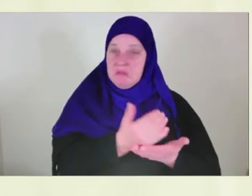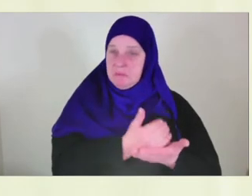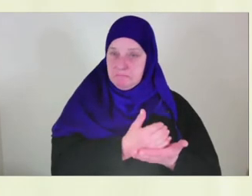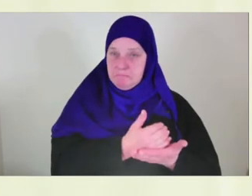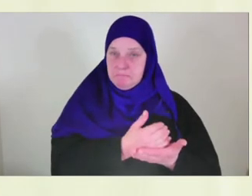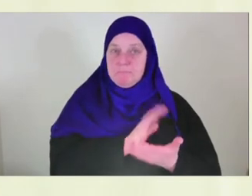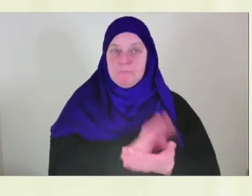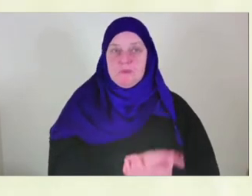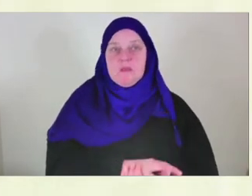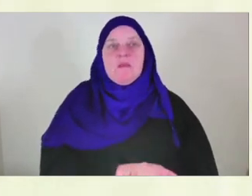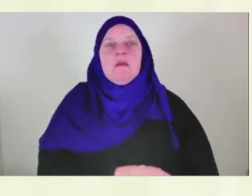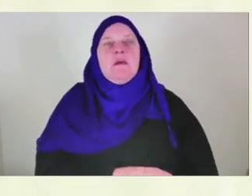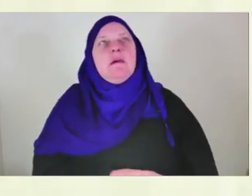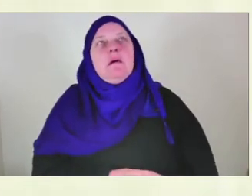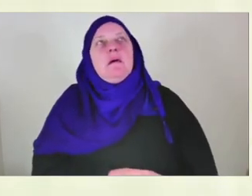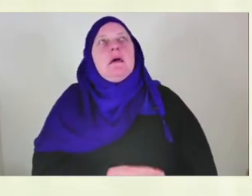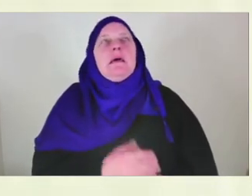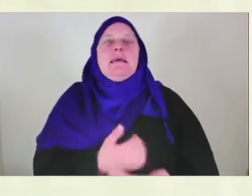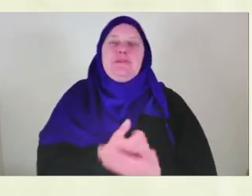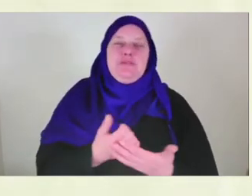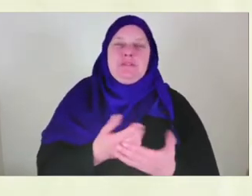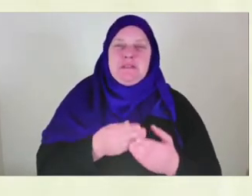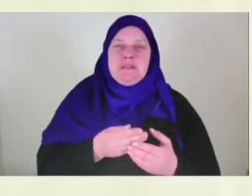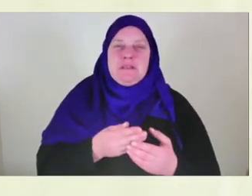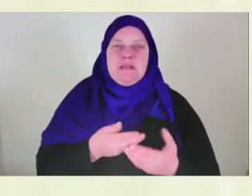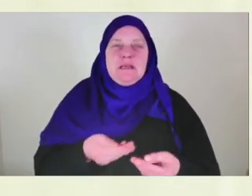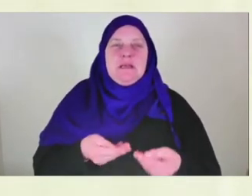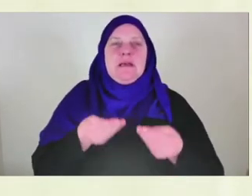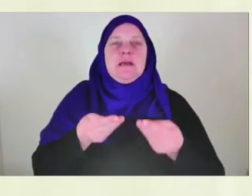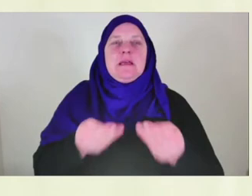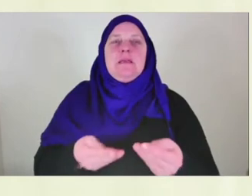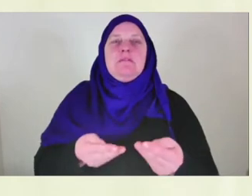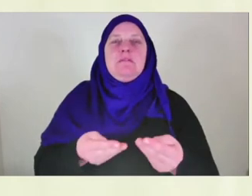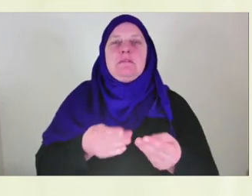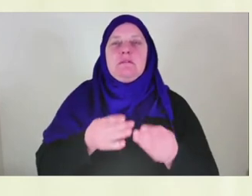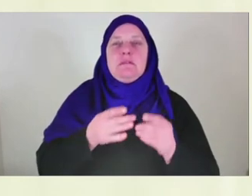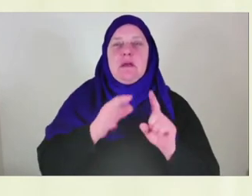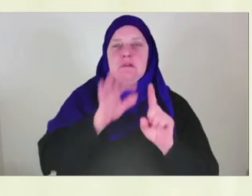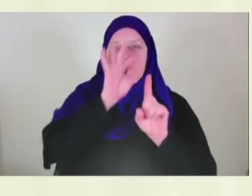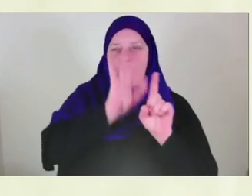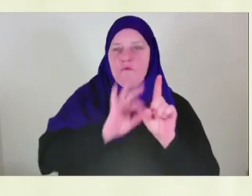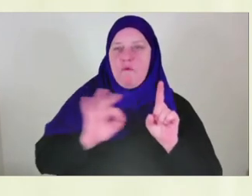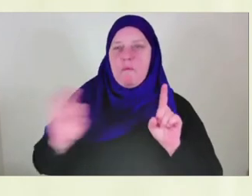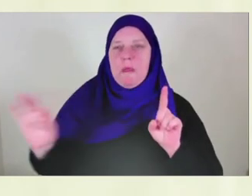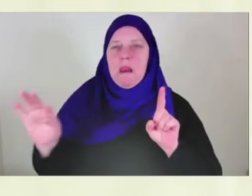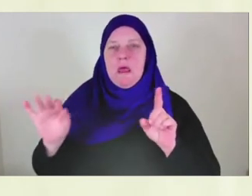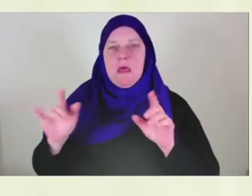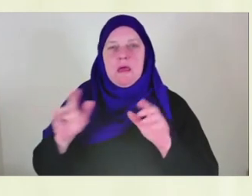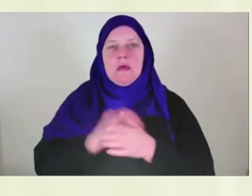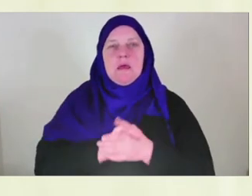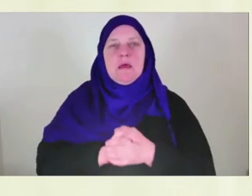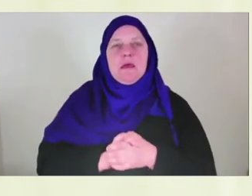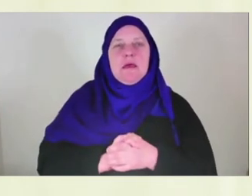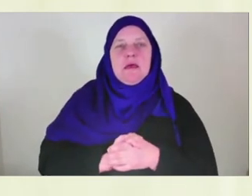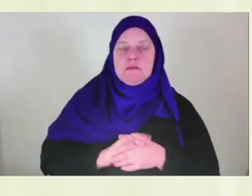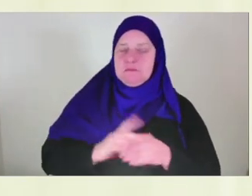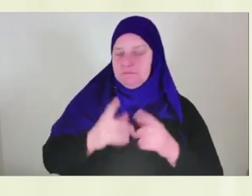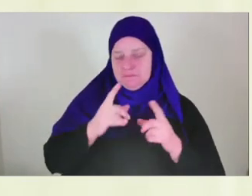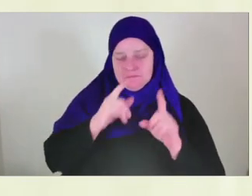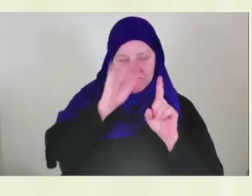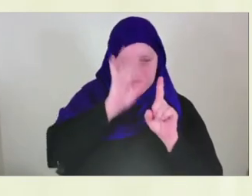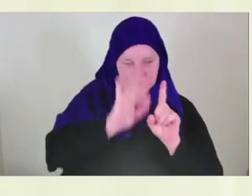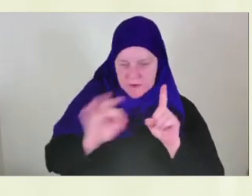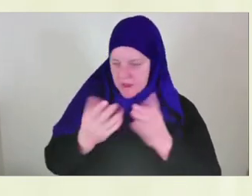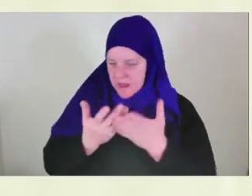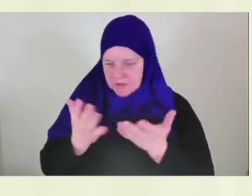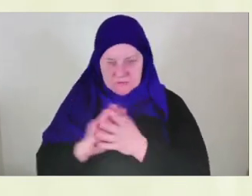mean? But I've got to write it down because I use a lot of pronumerals in it. But once you use this